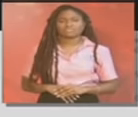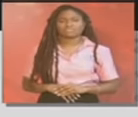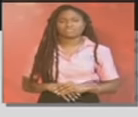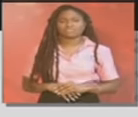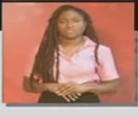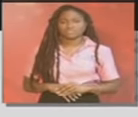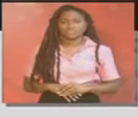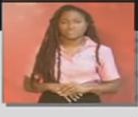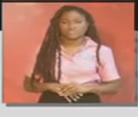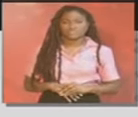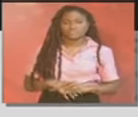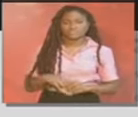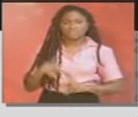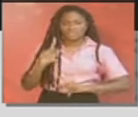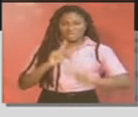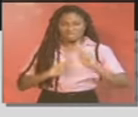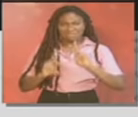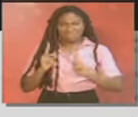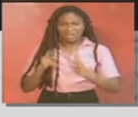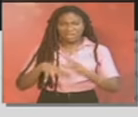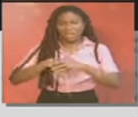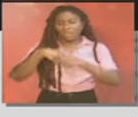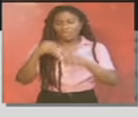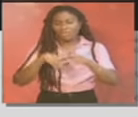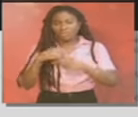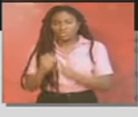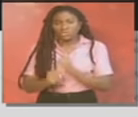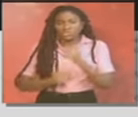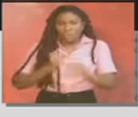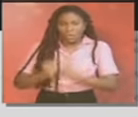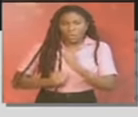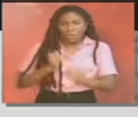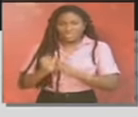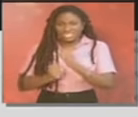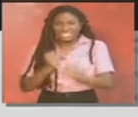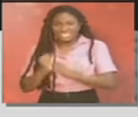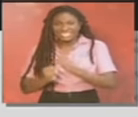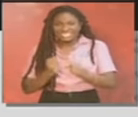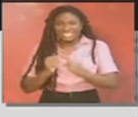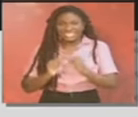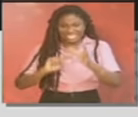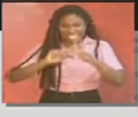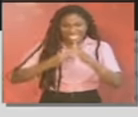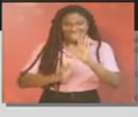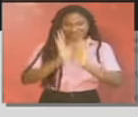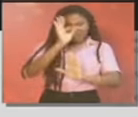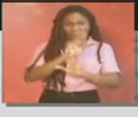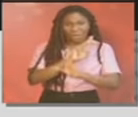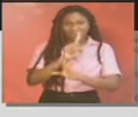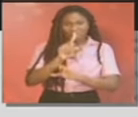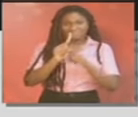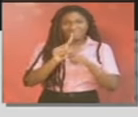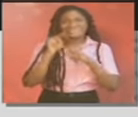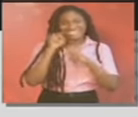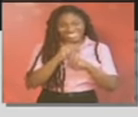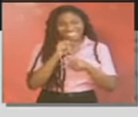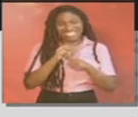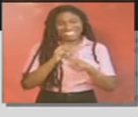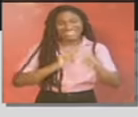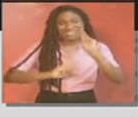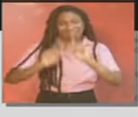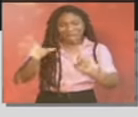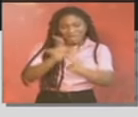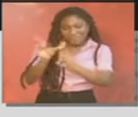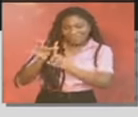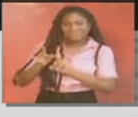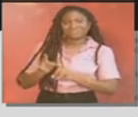larger gatherings for sporting activities, larger group sport activities. And while we note that the sporting activities